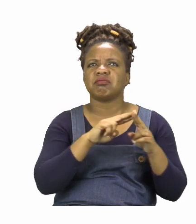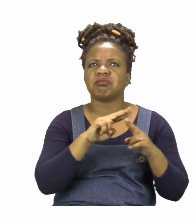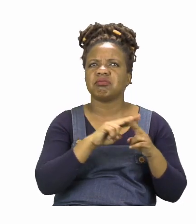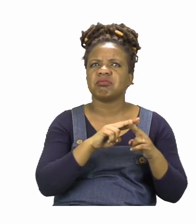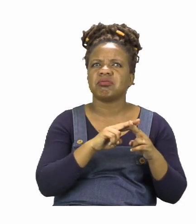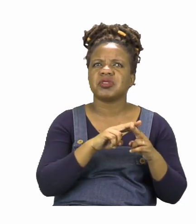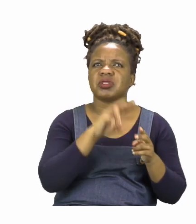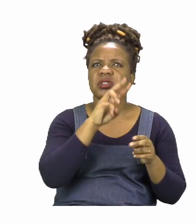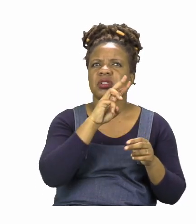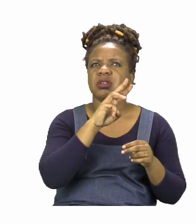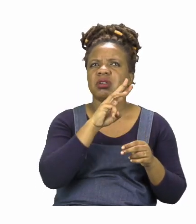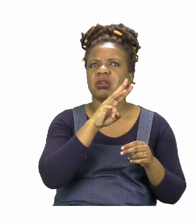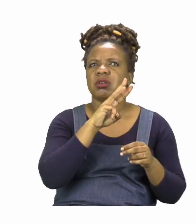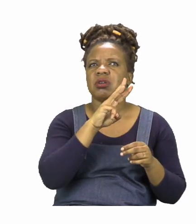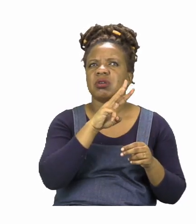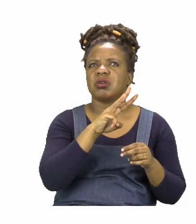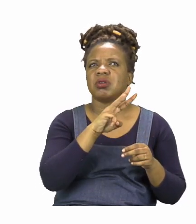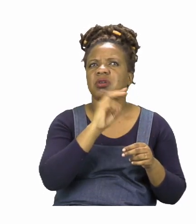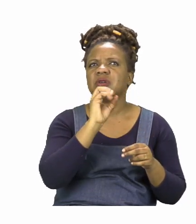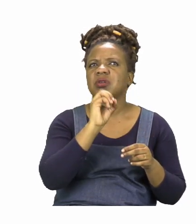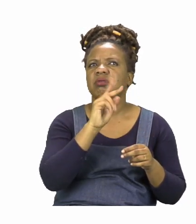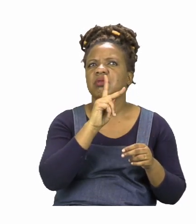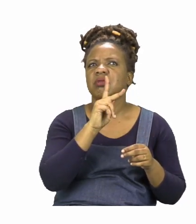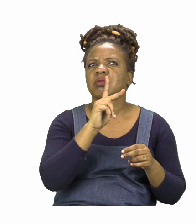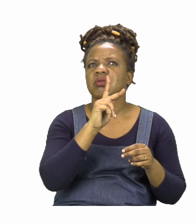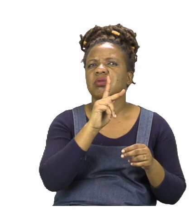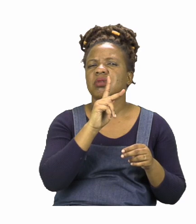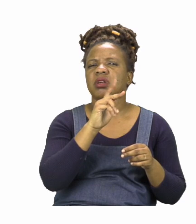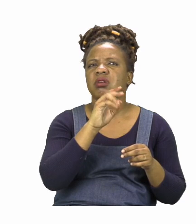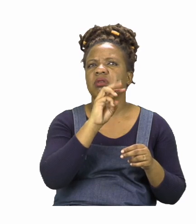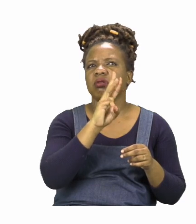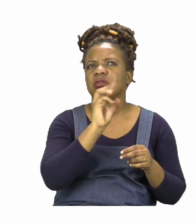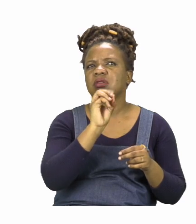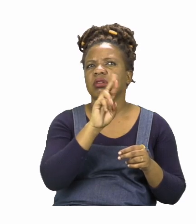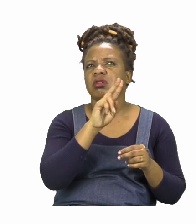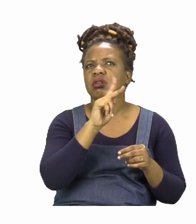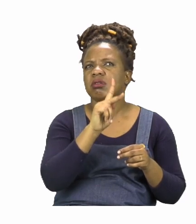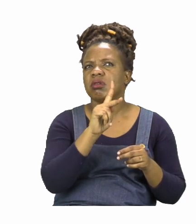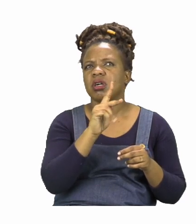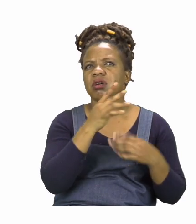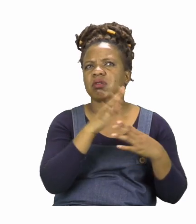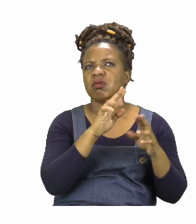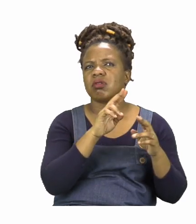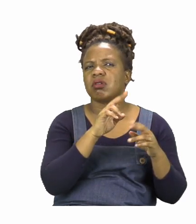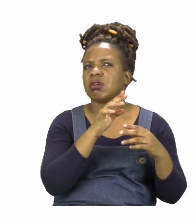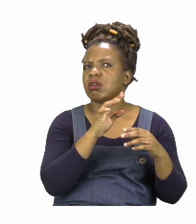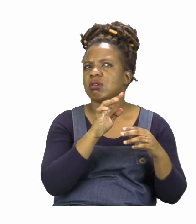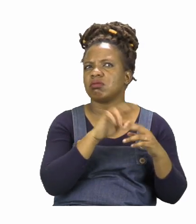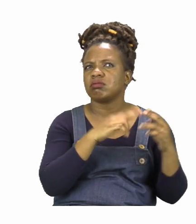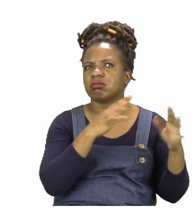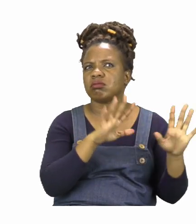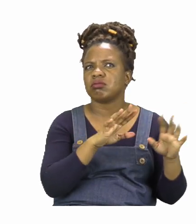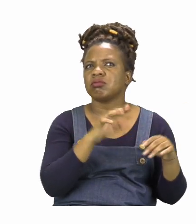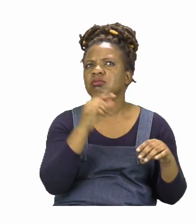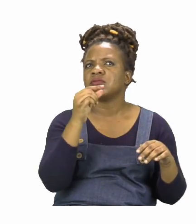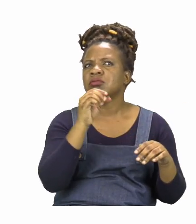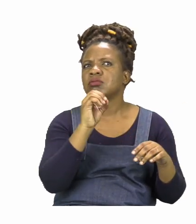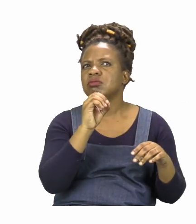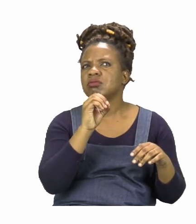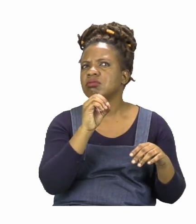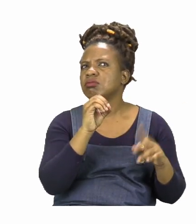it again. Is it the word go, ride, deliver,